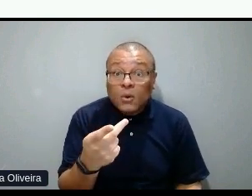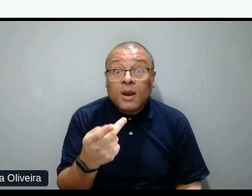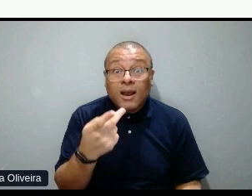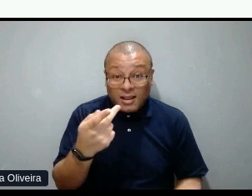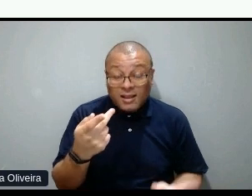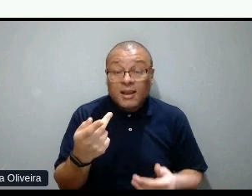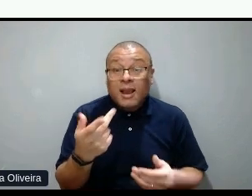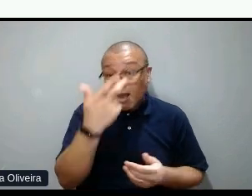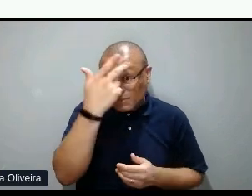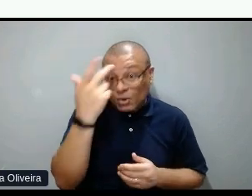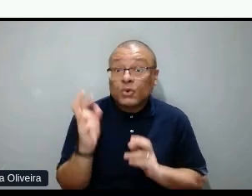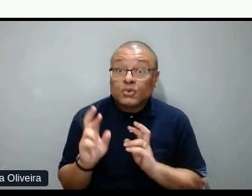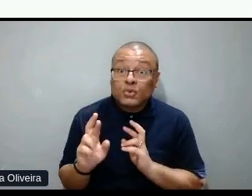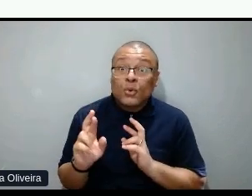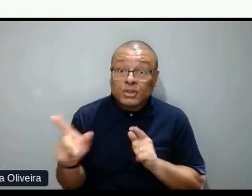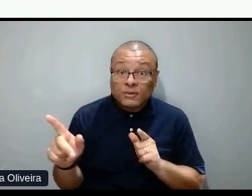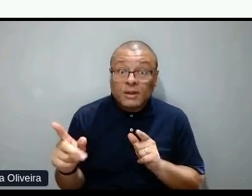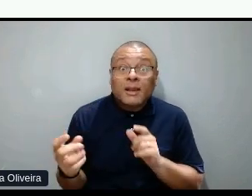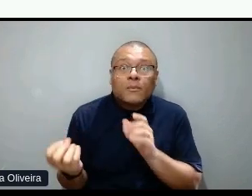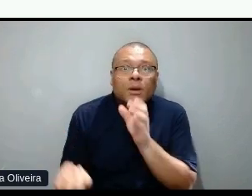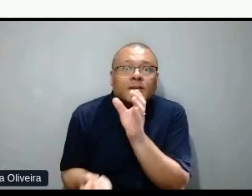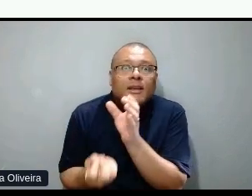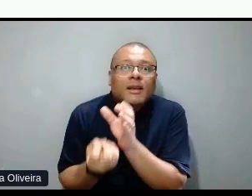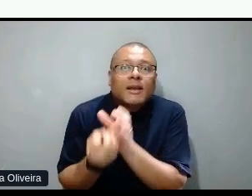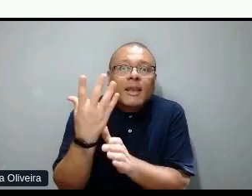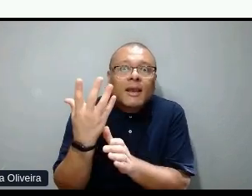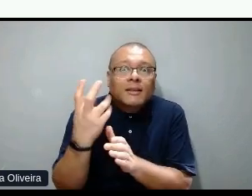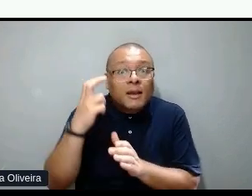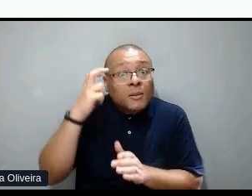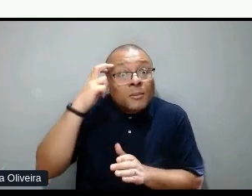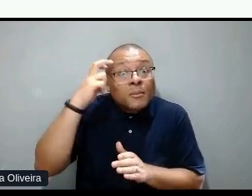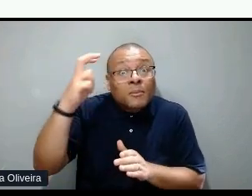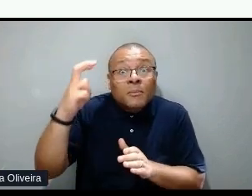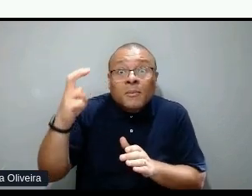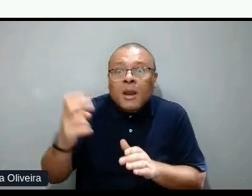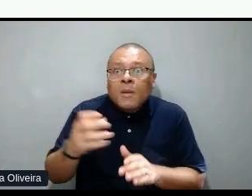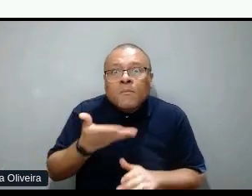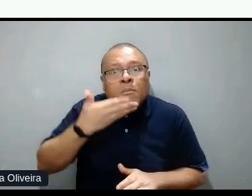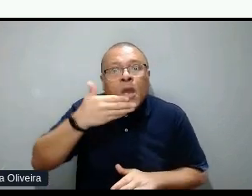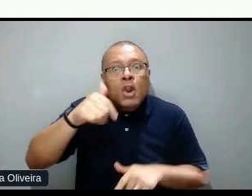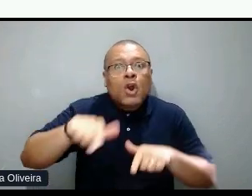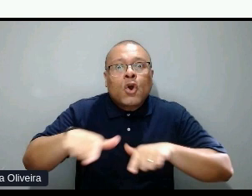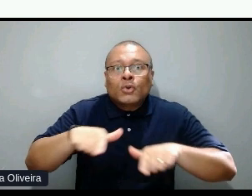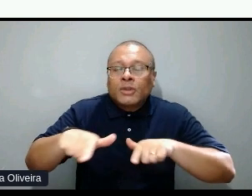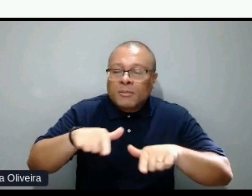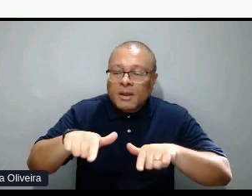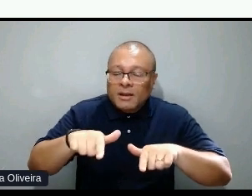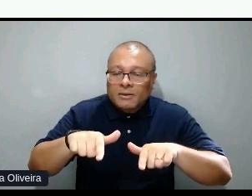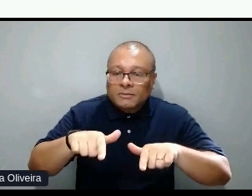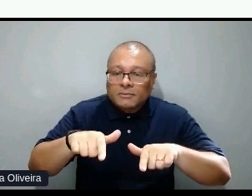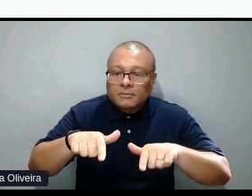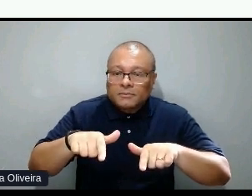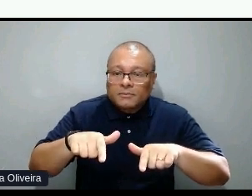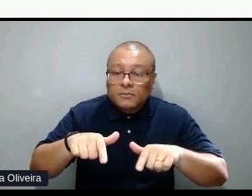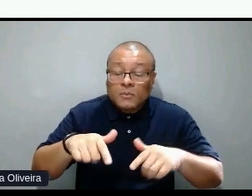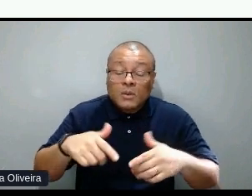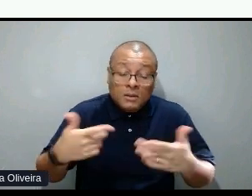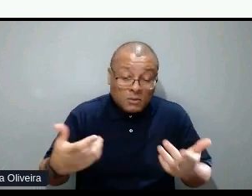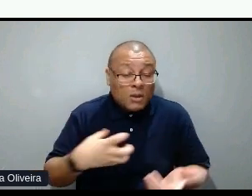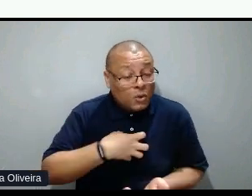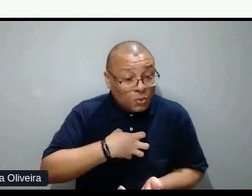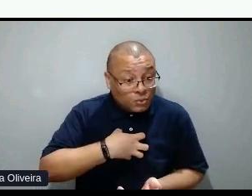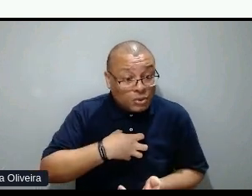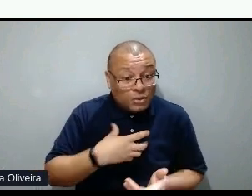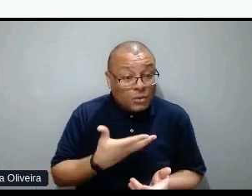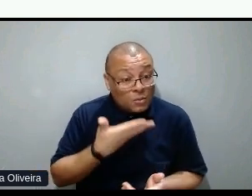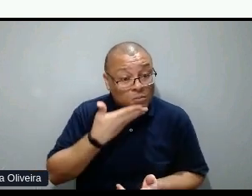us makes us more creative, more diligent, and harder working. So basically, it makes us smarter at our work